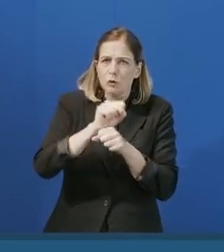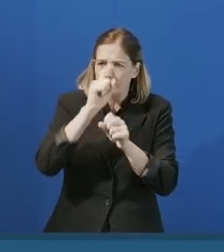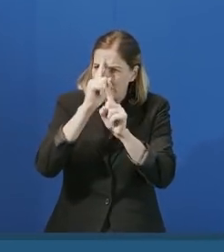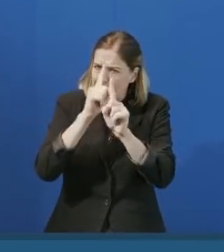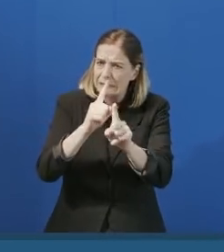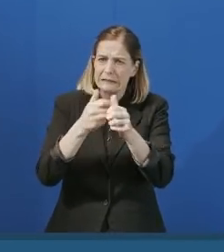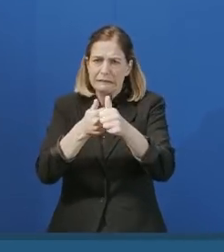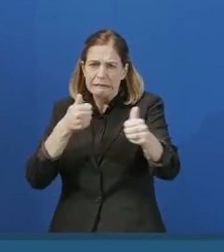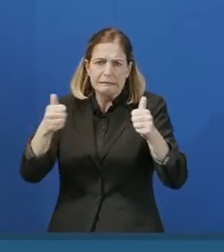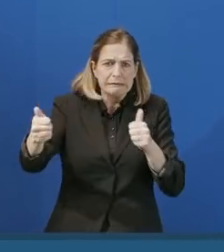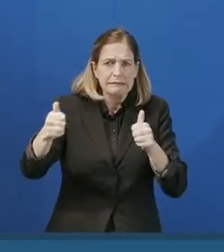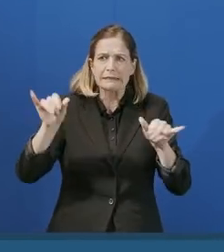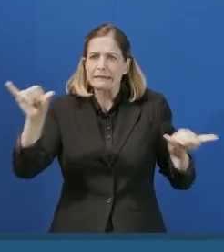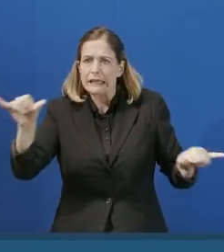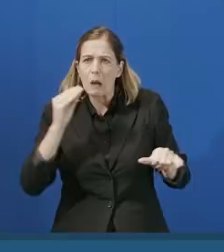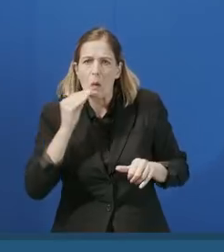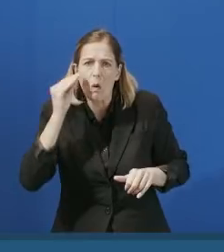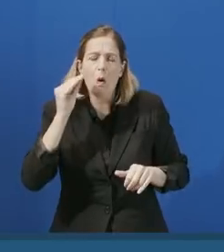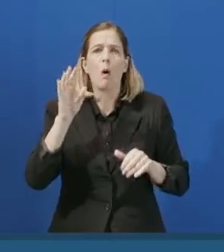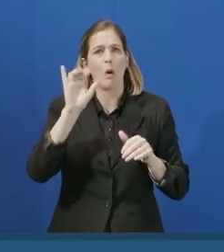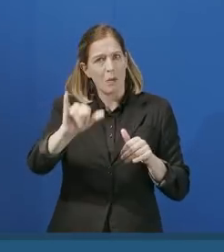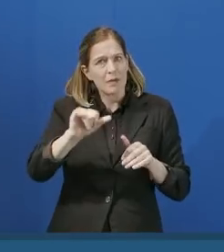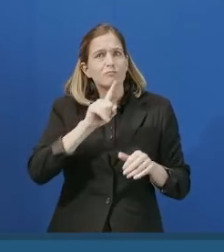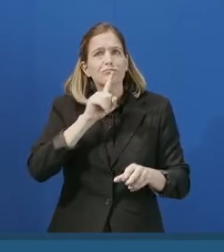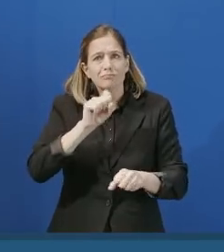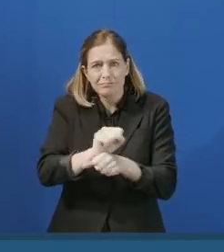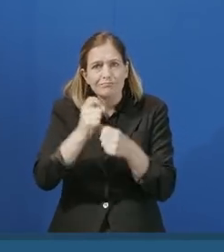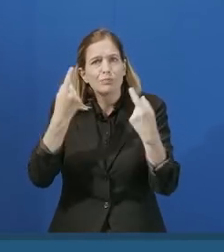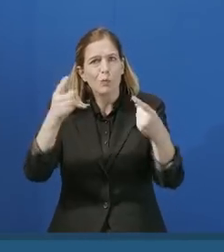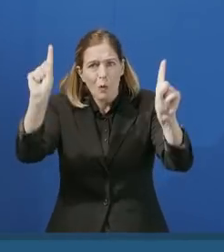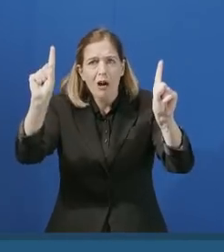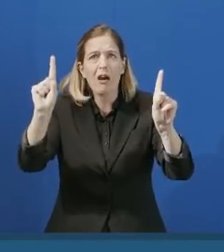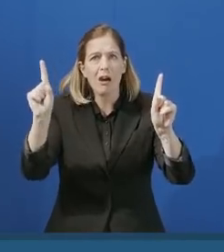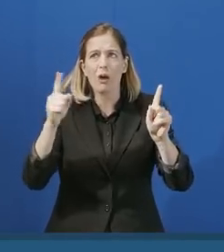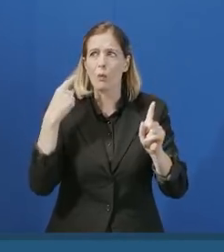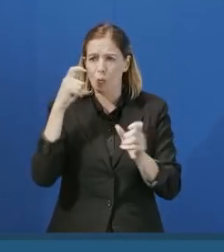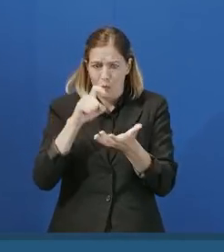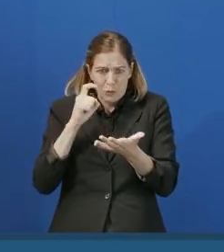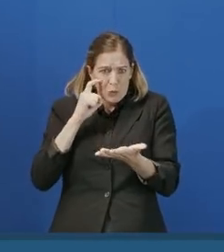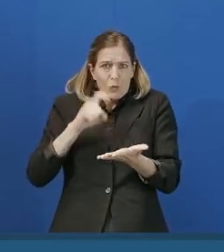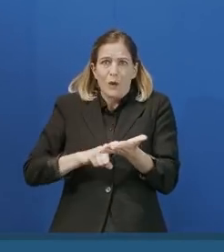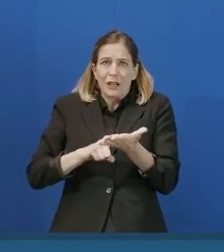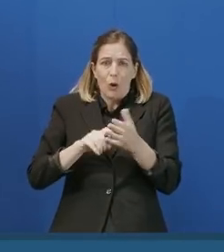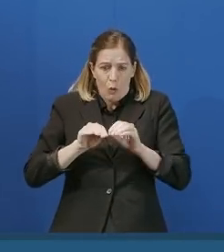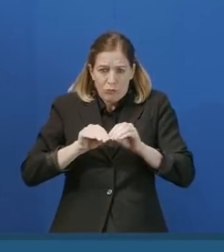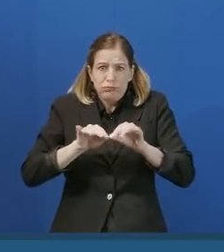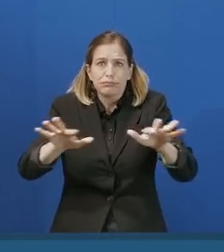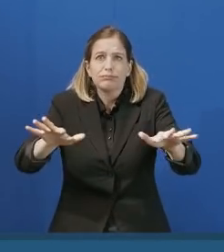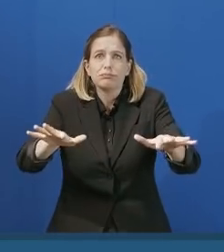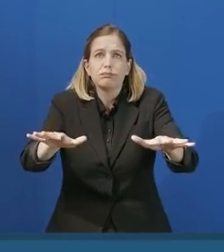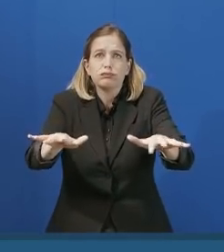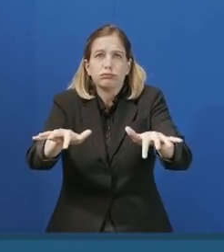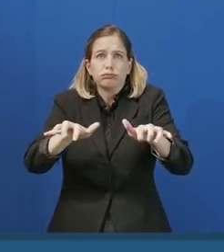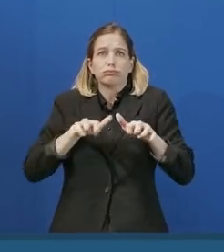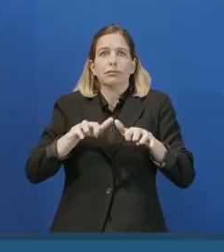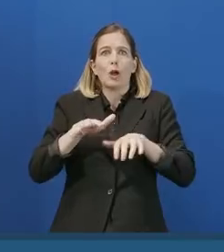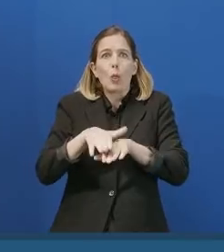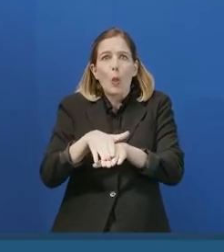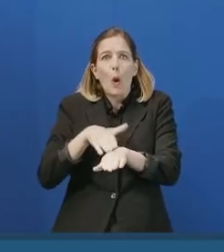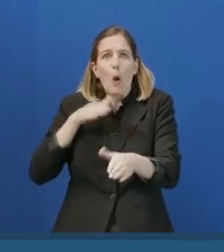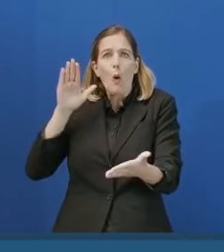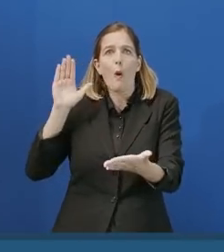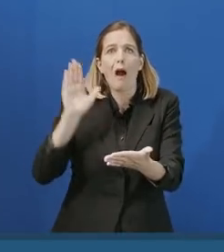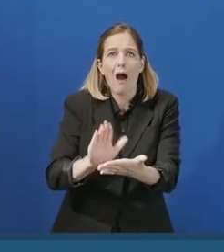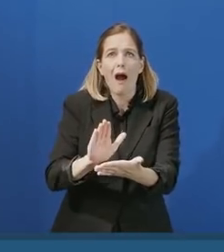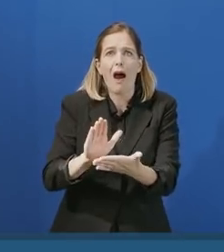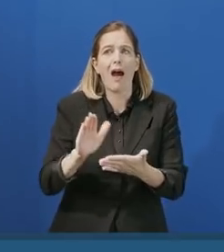slowed, and these have been hard-fought gains. We've earned where we are today, and we are